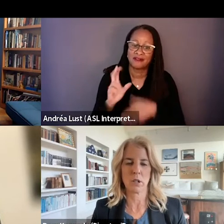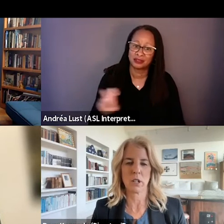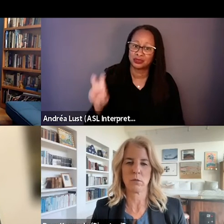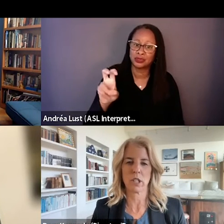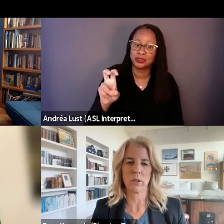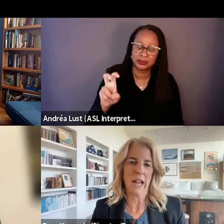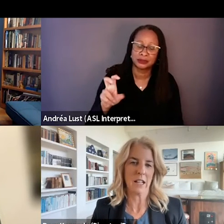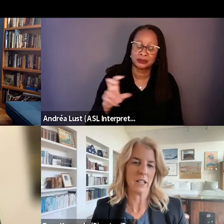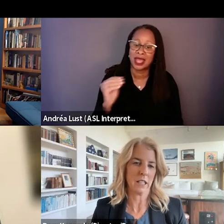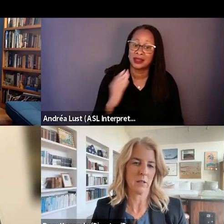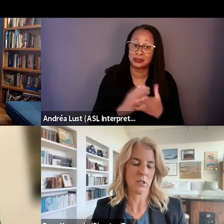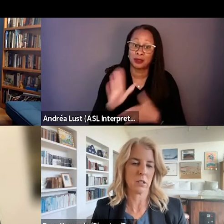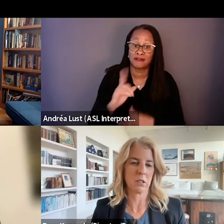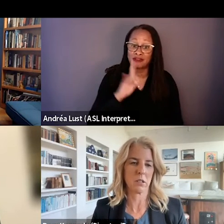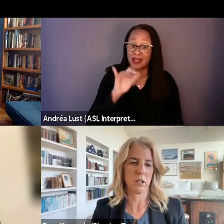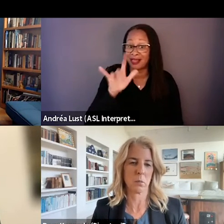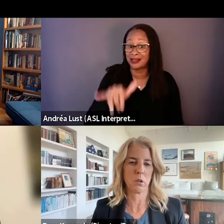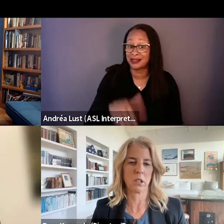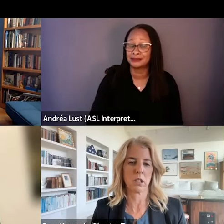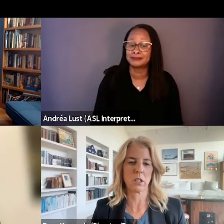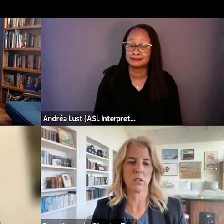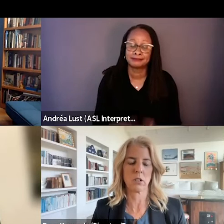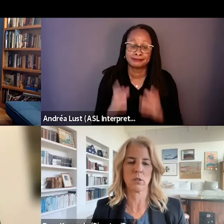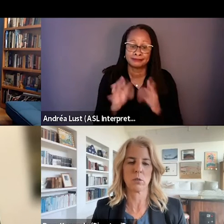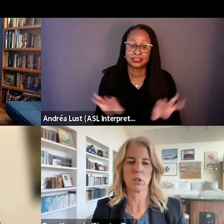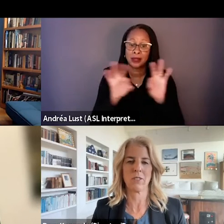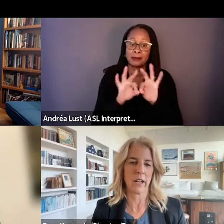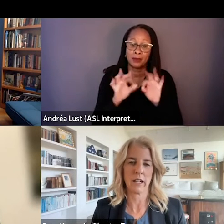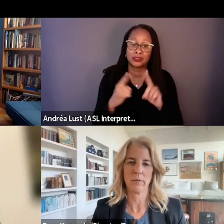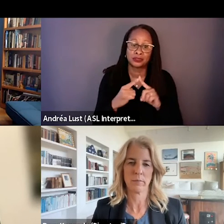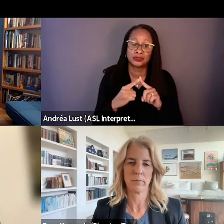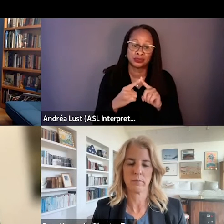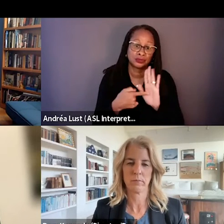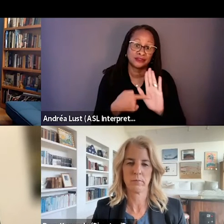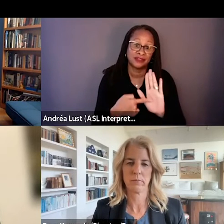is part of their reality that was important to convey.